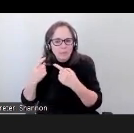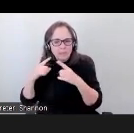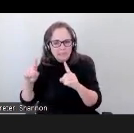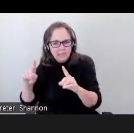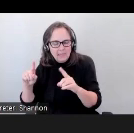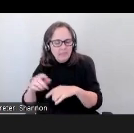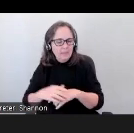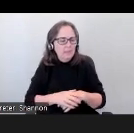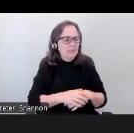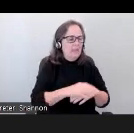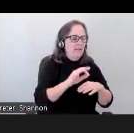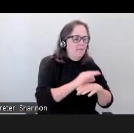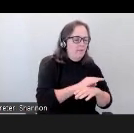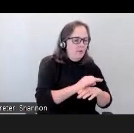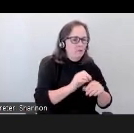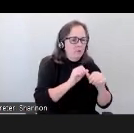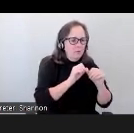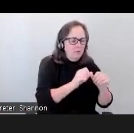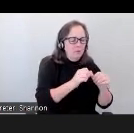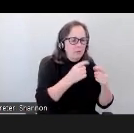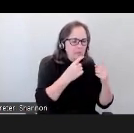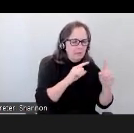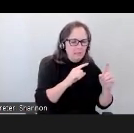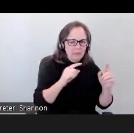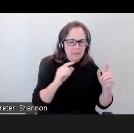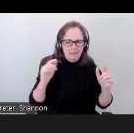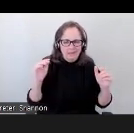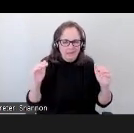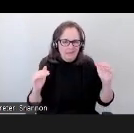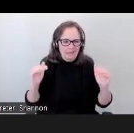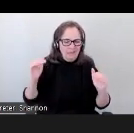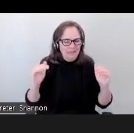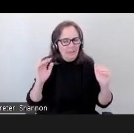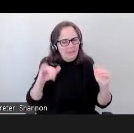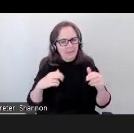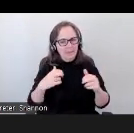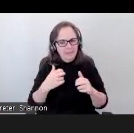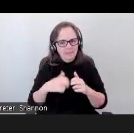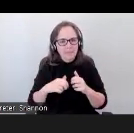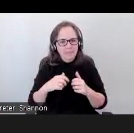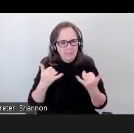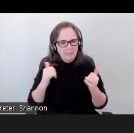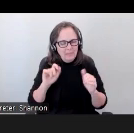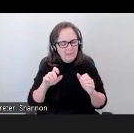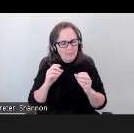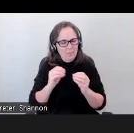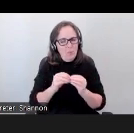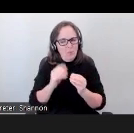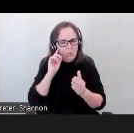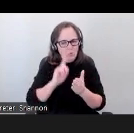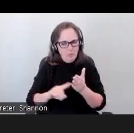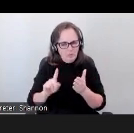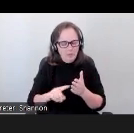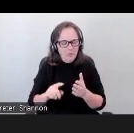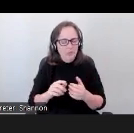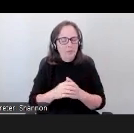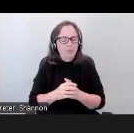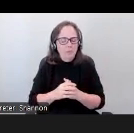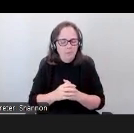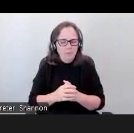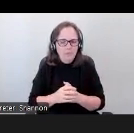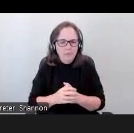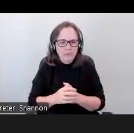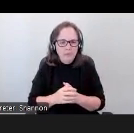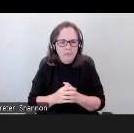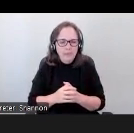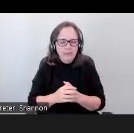that we strive for, and more research is still needed to to be utilized in